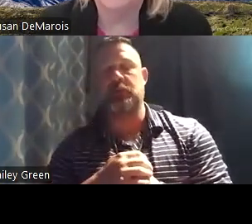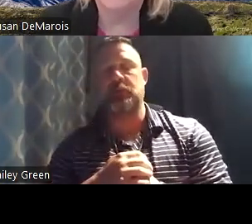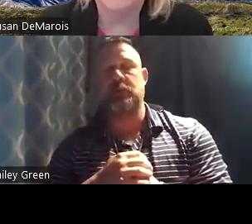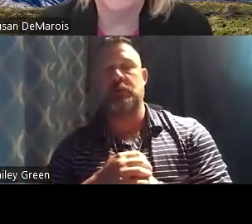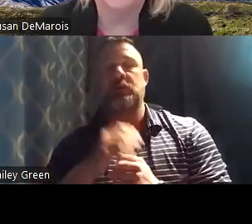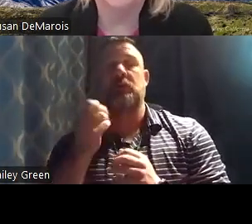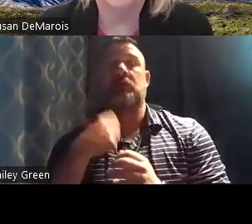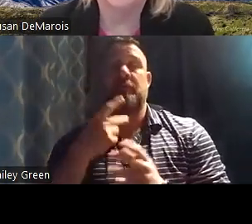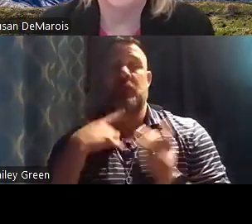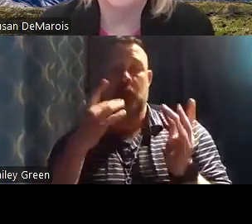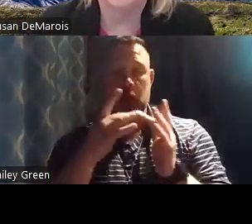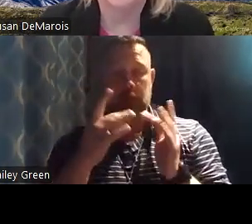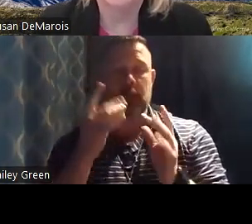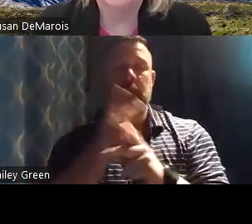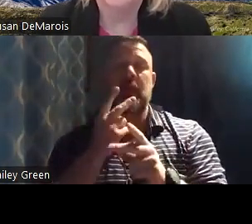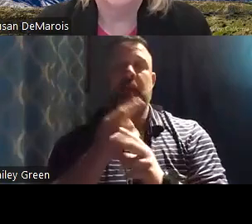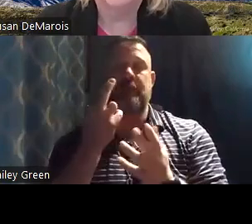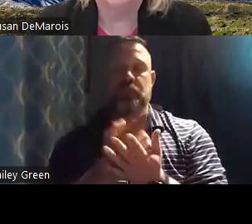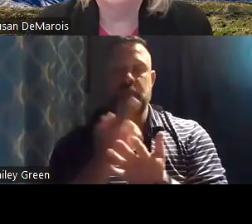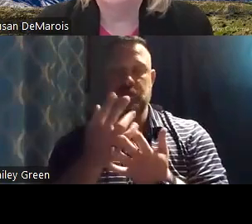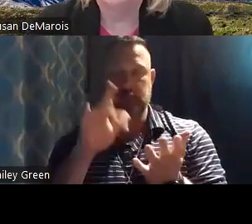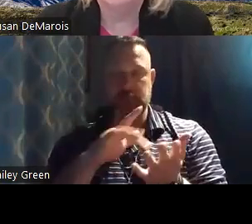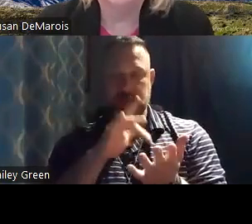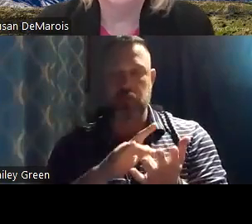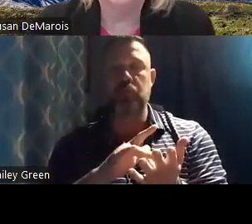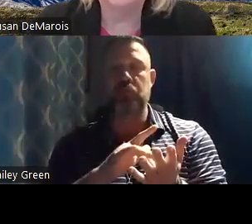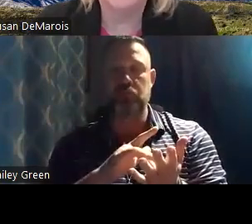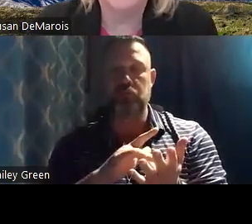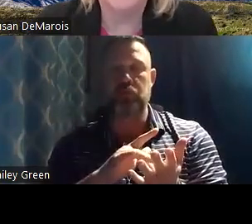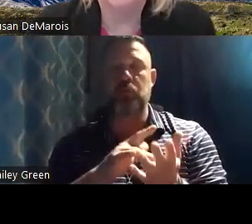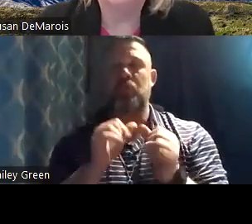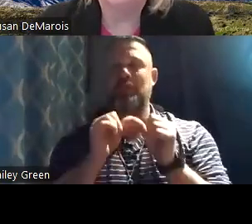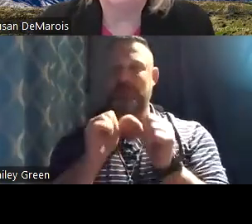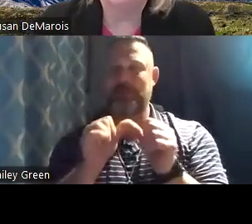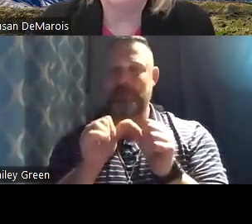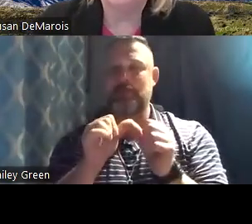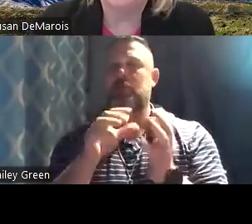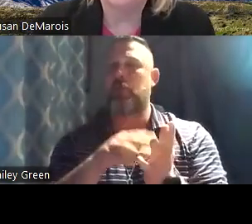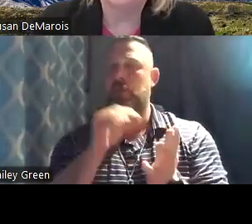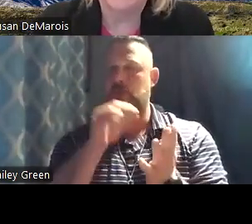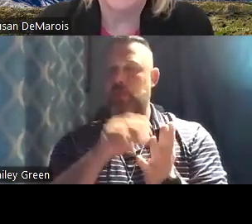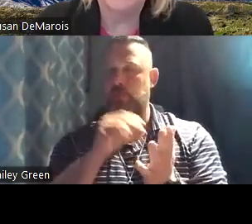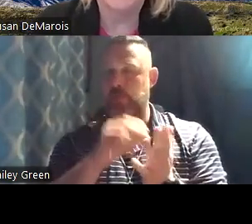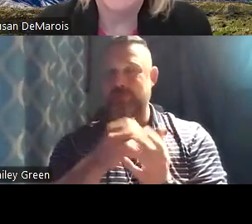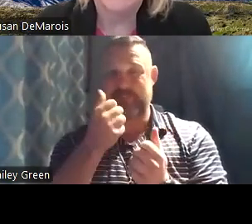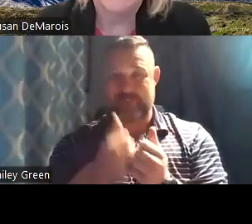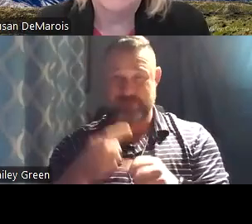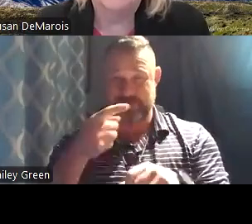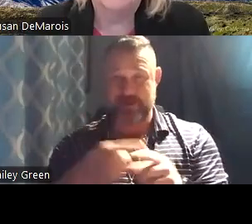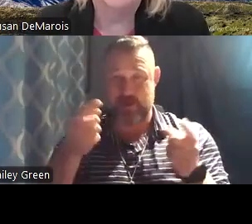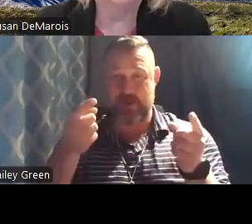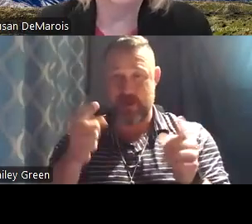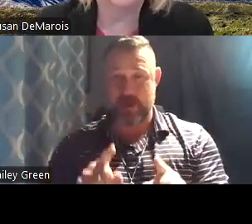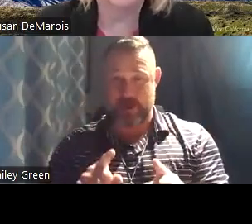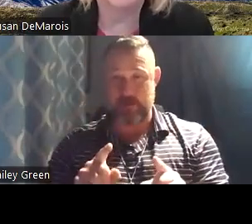our partners in the Caregiver Resource Centers. We continue to learn each time this happens,